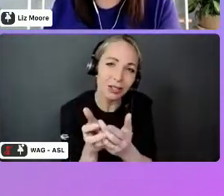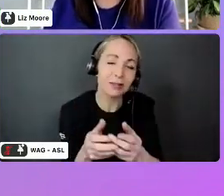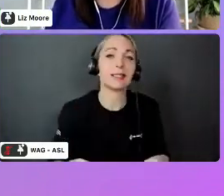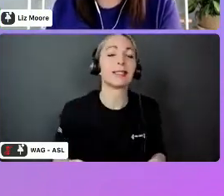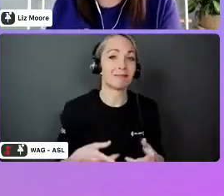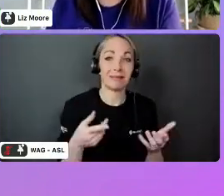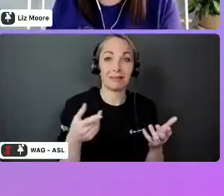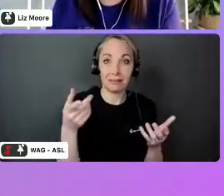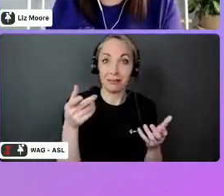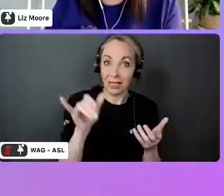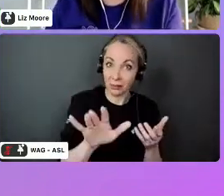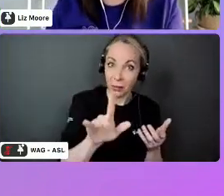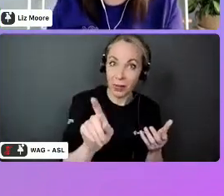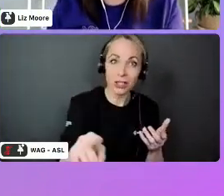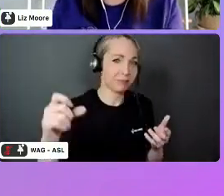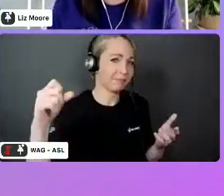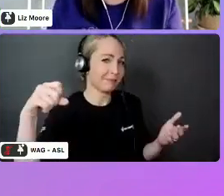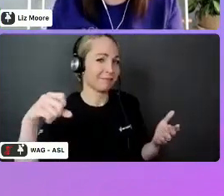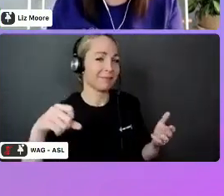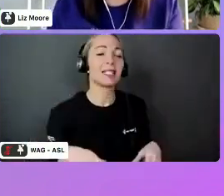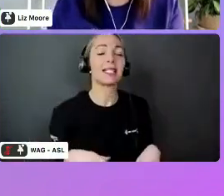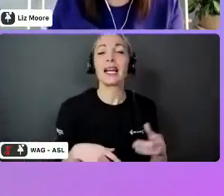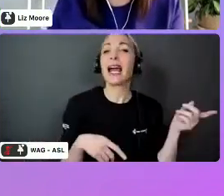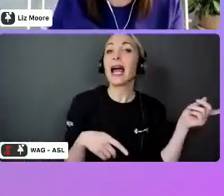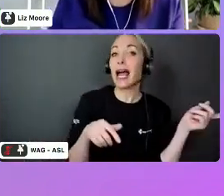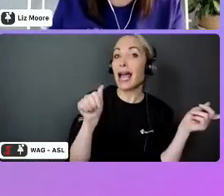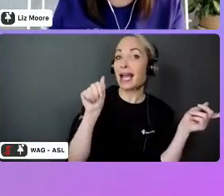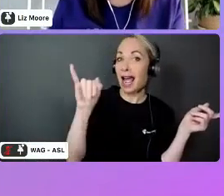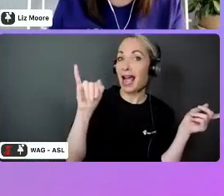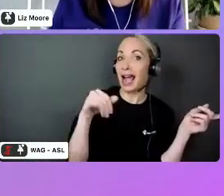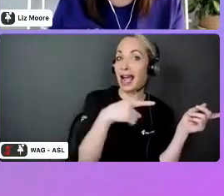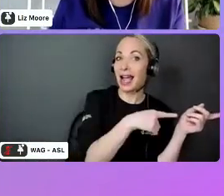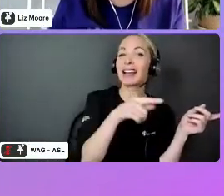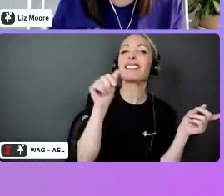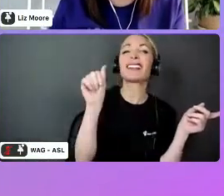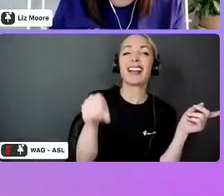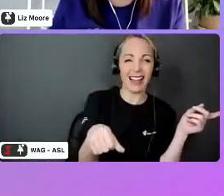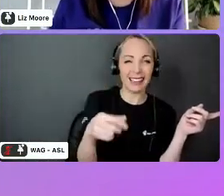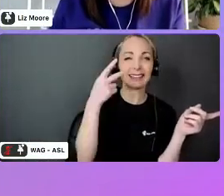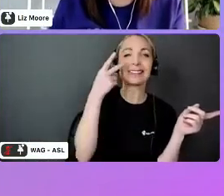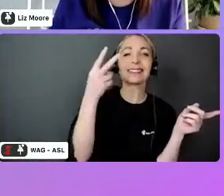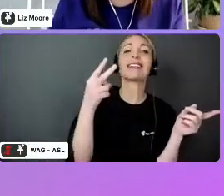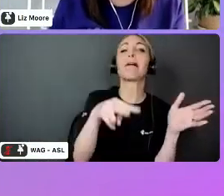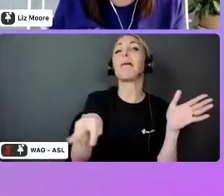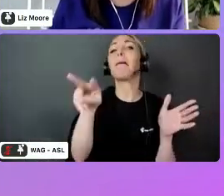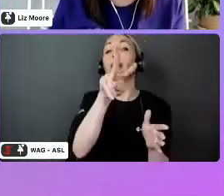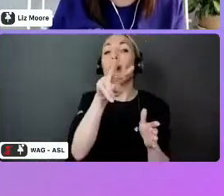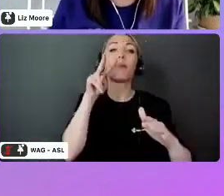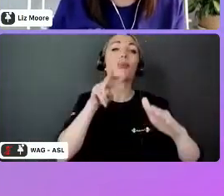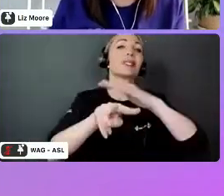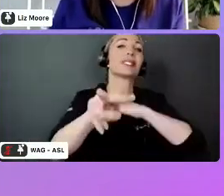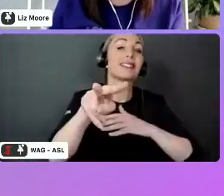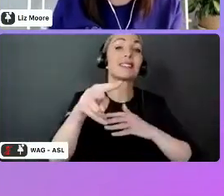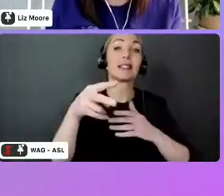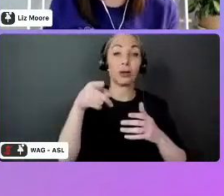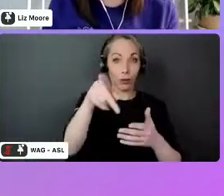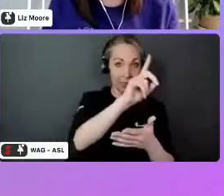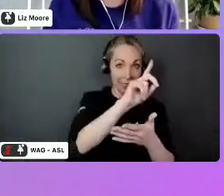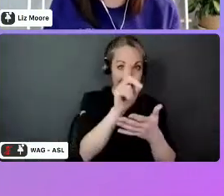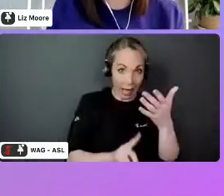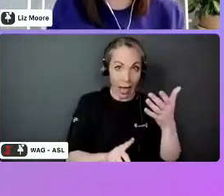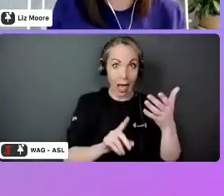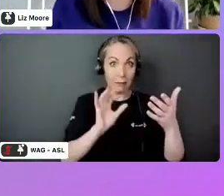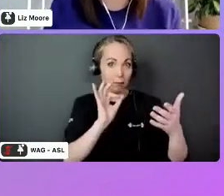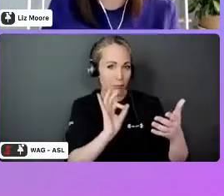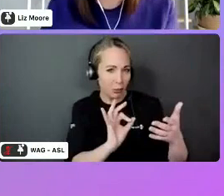place where it would be able to predict that failure in a screen reader. And this is actually one of the things that it was designed to tackle in the